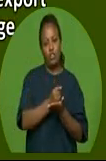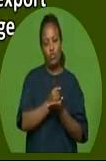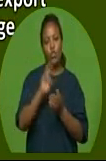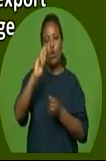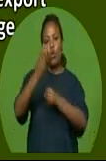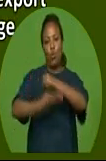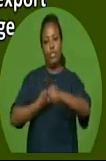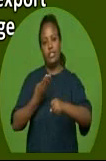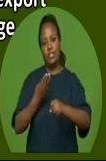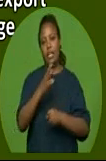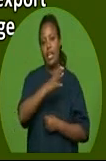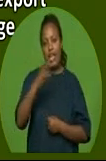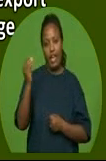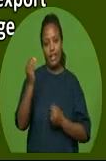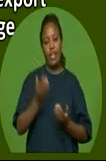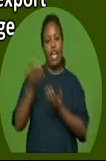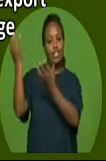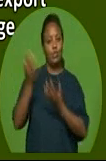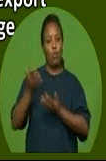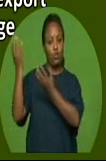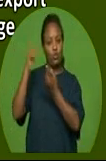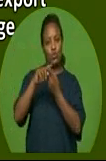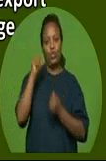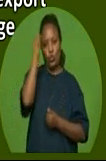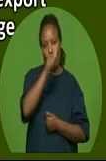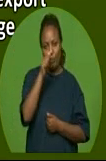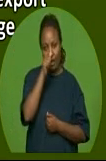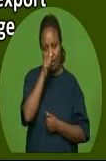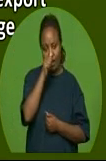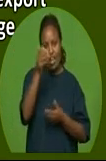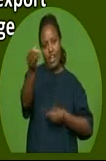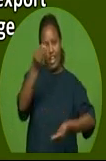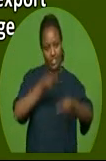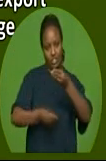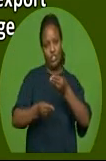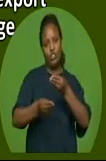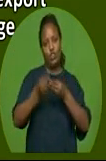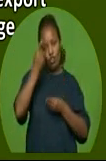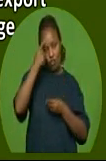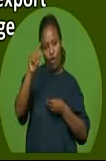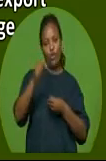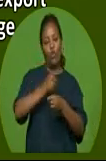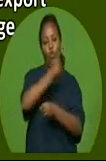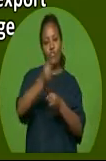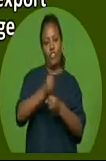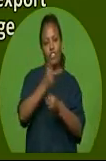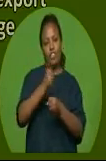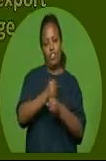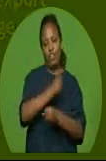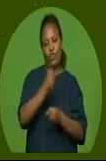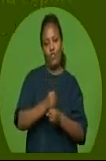the production of wheat and export it to Ethiopia in exchange for